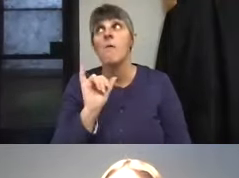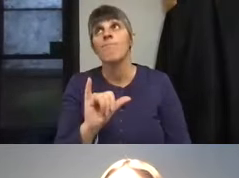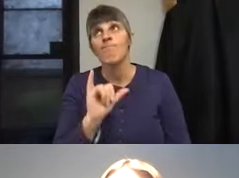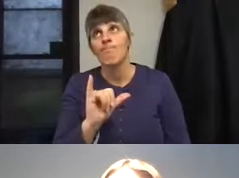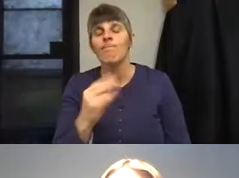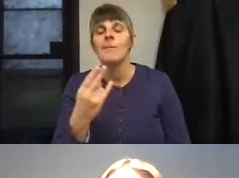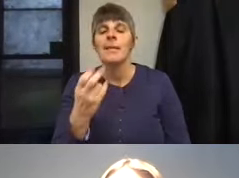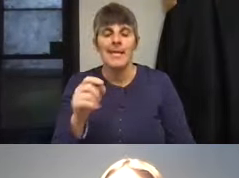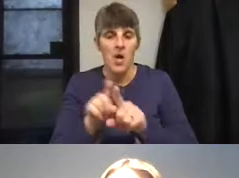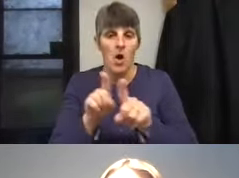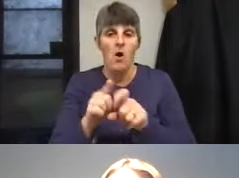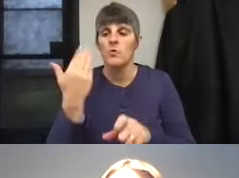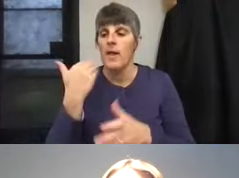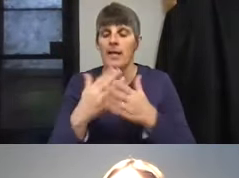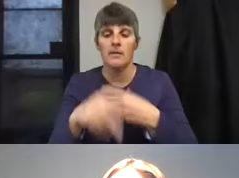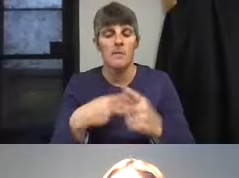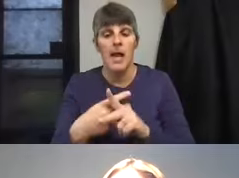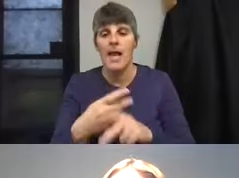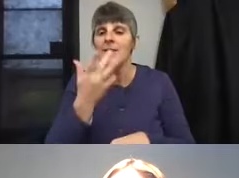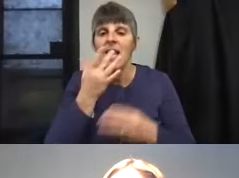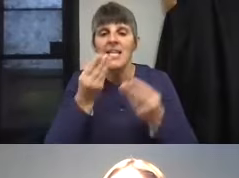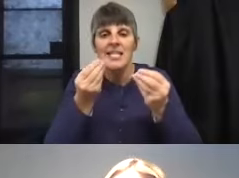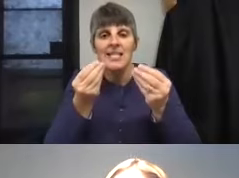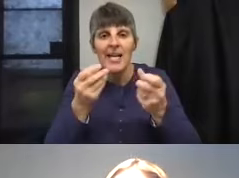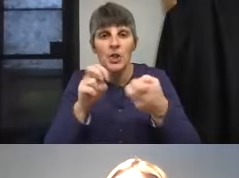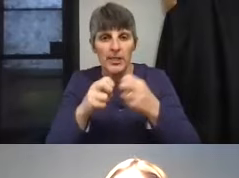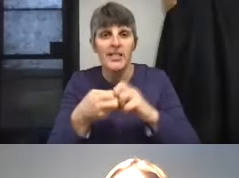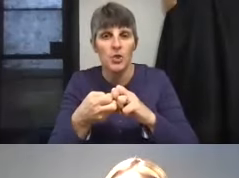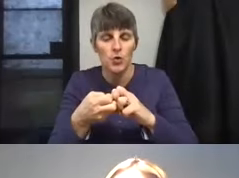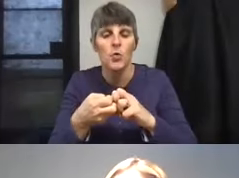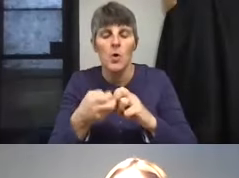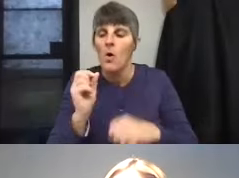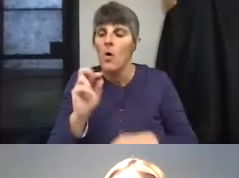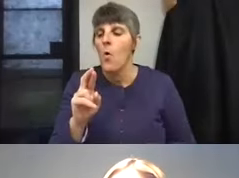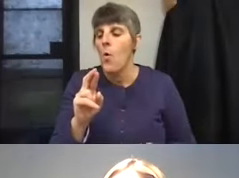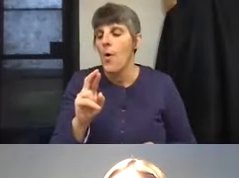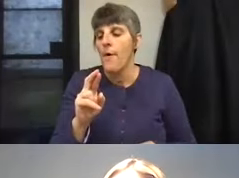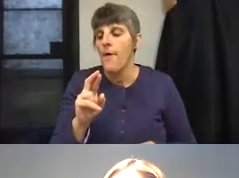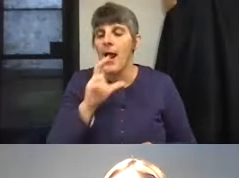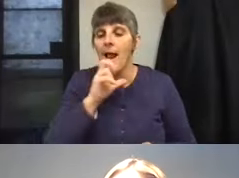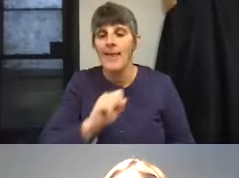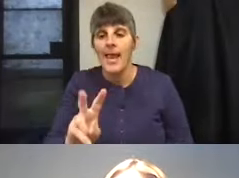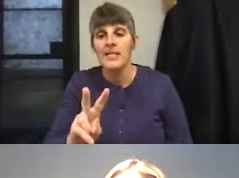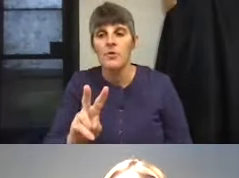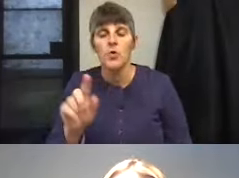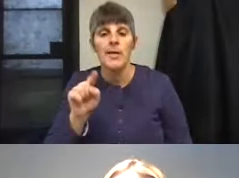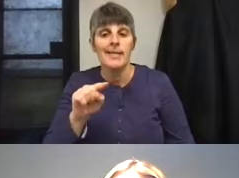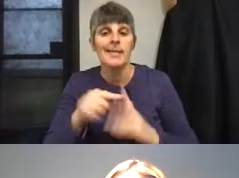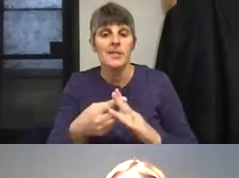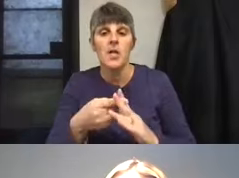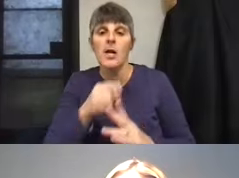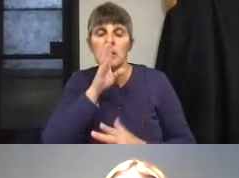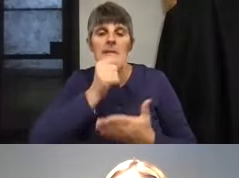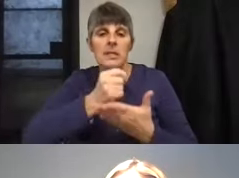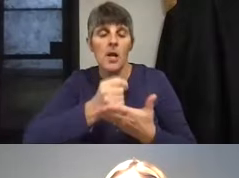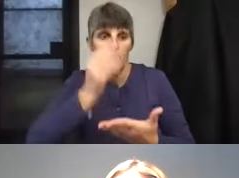also had like some kind of taste texture issue going on there. Or at the age of 2 is when he started speech